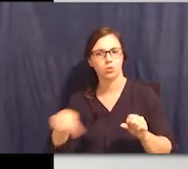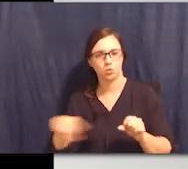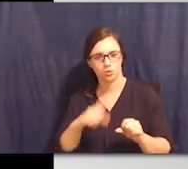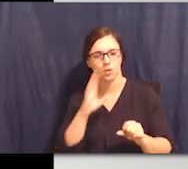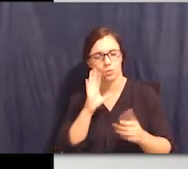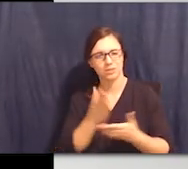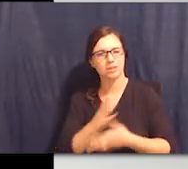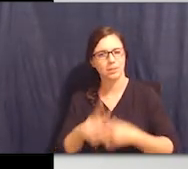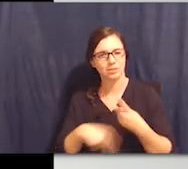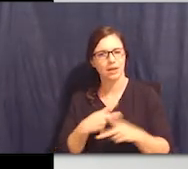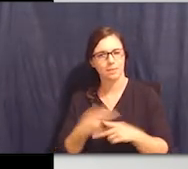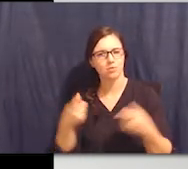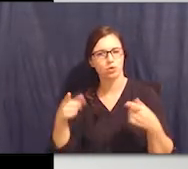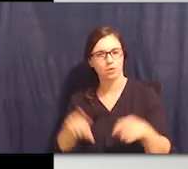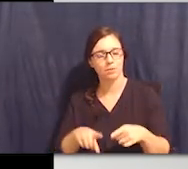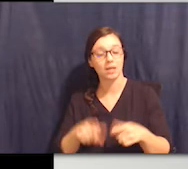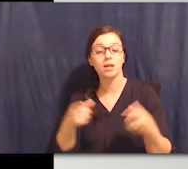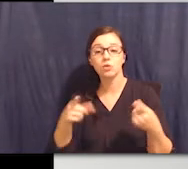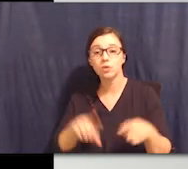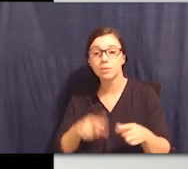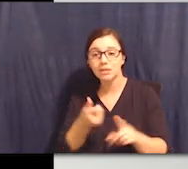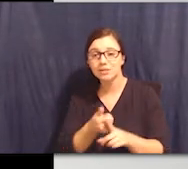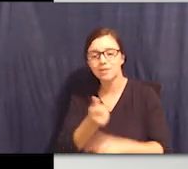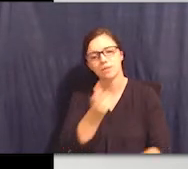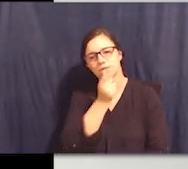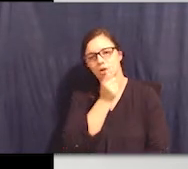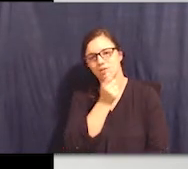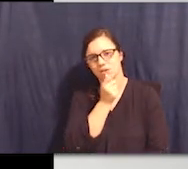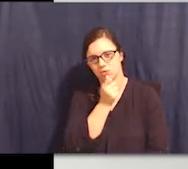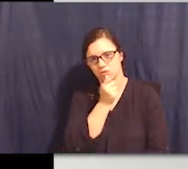some kind of an agreement. And those agreements are confidential. So